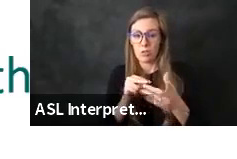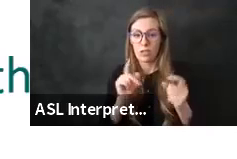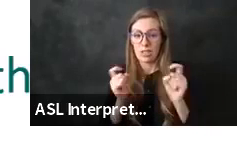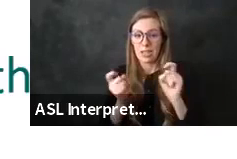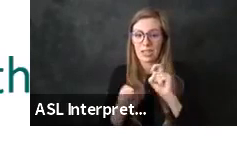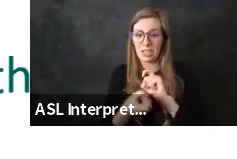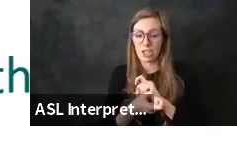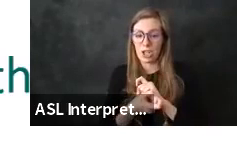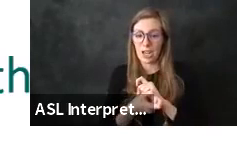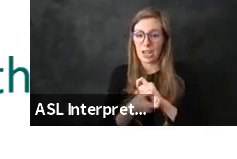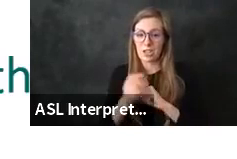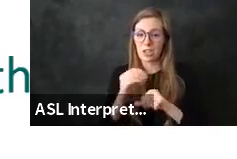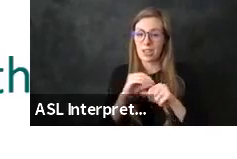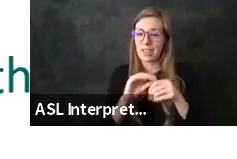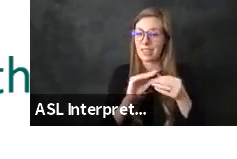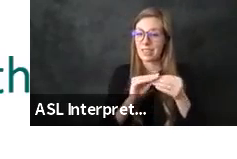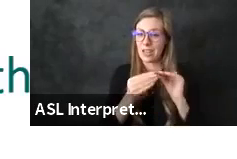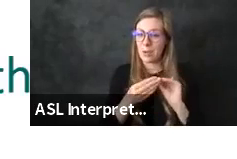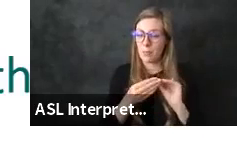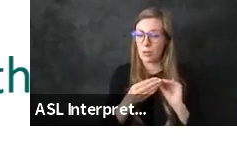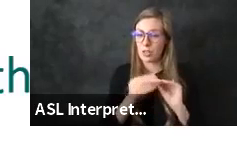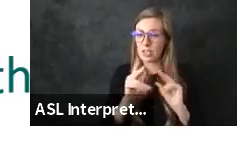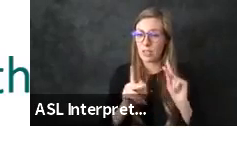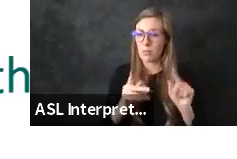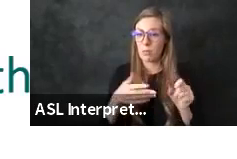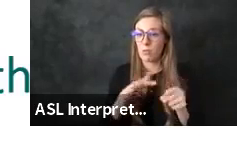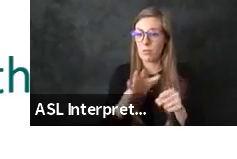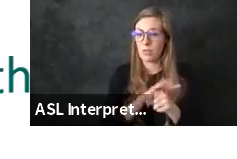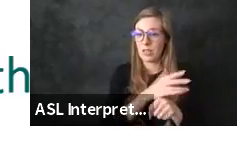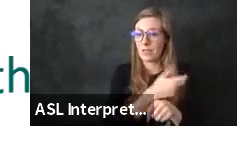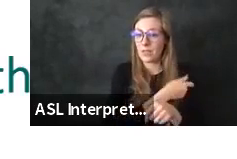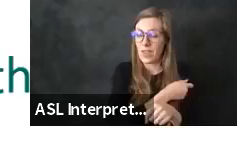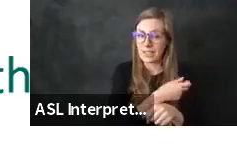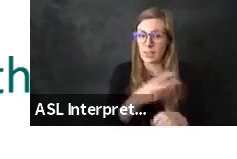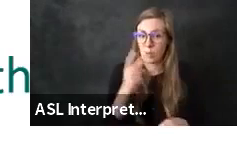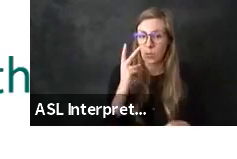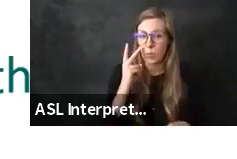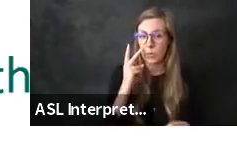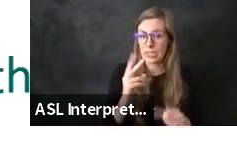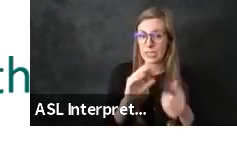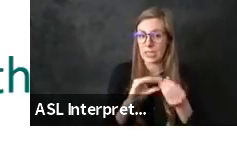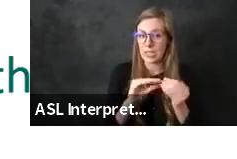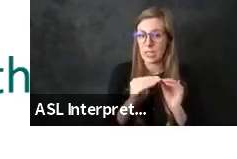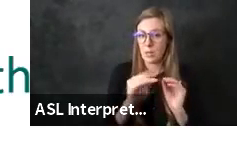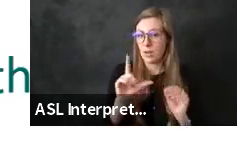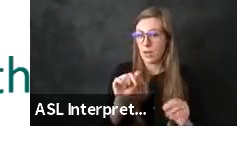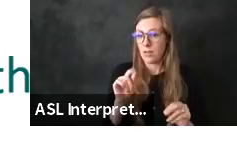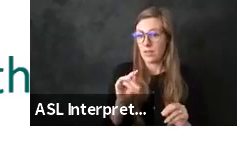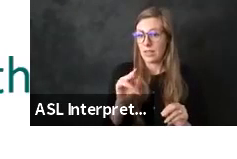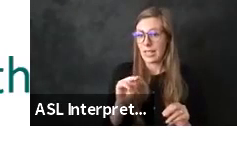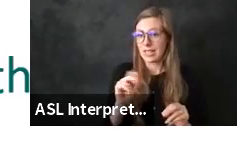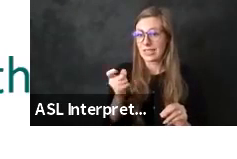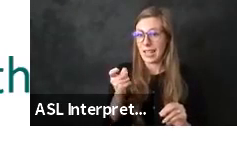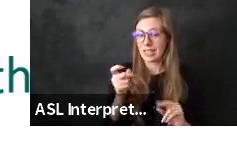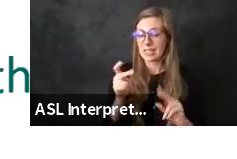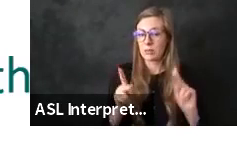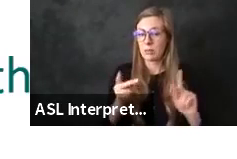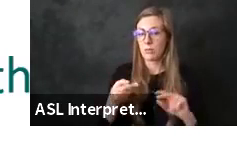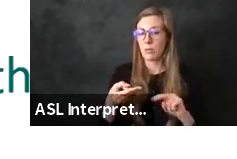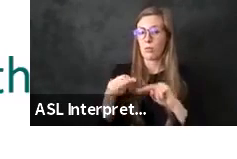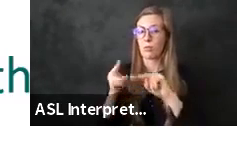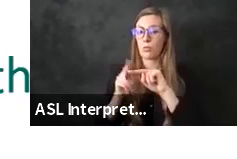in the numbers of individuals fully vaccinated, we saw that the number of Latinx individuals fully vaccinated rose